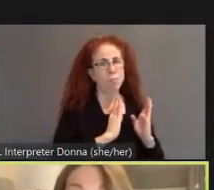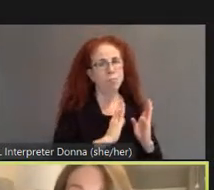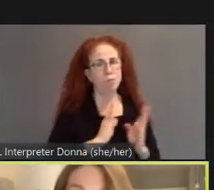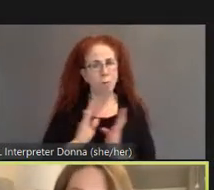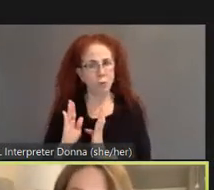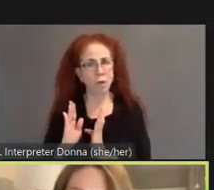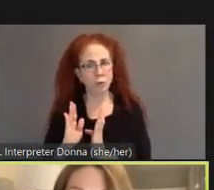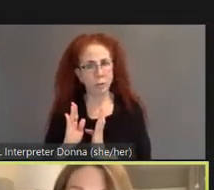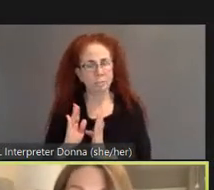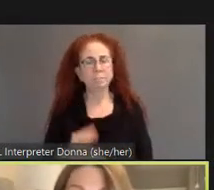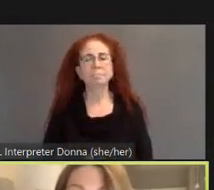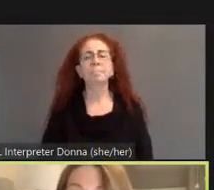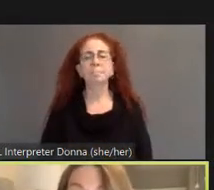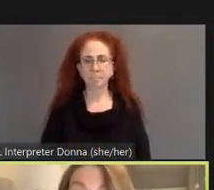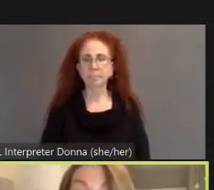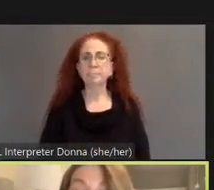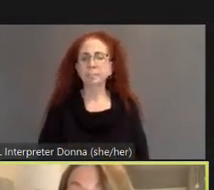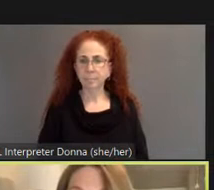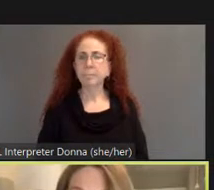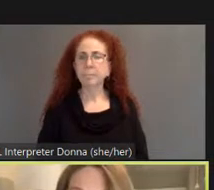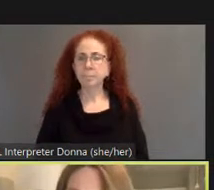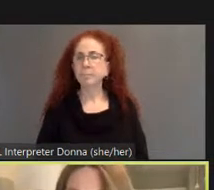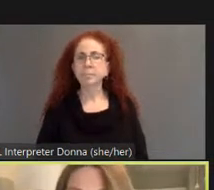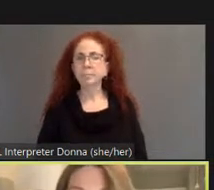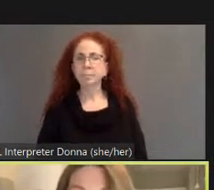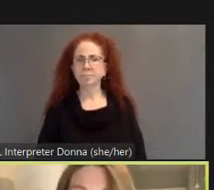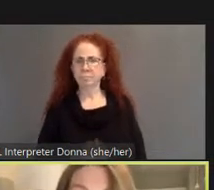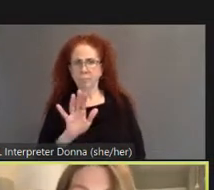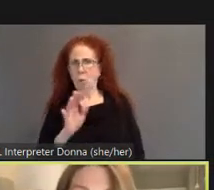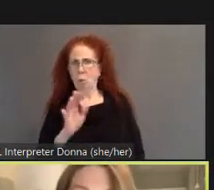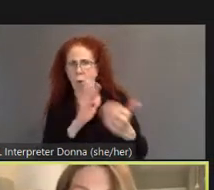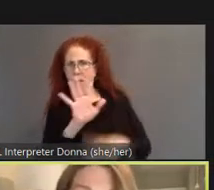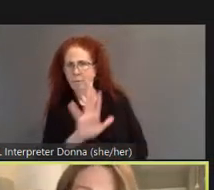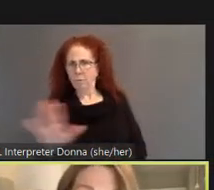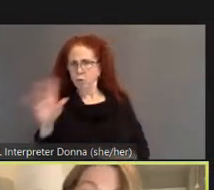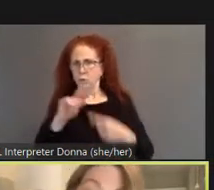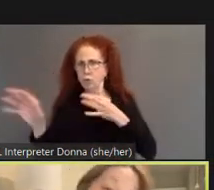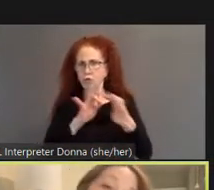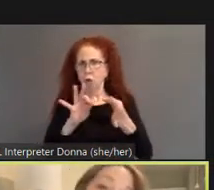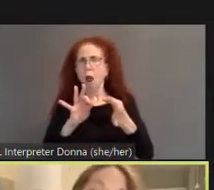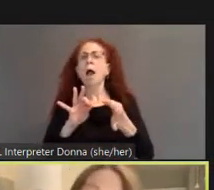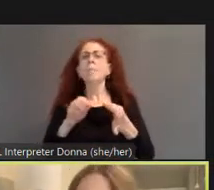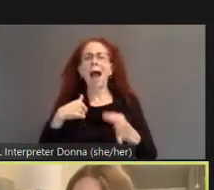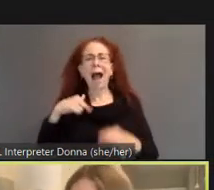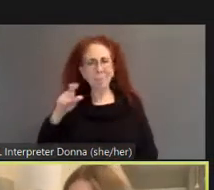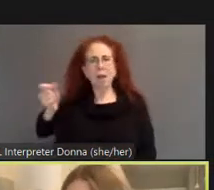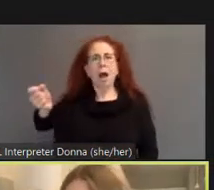deep understanding of whatever the medium is that's being described.